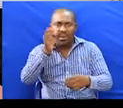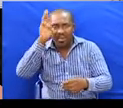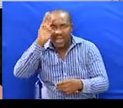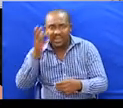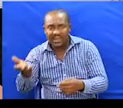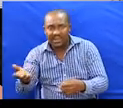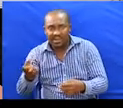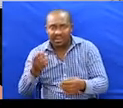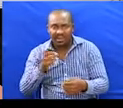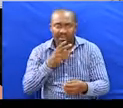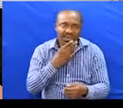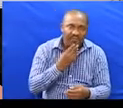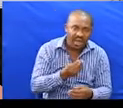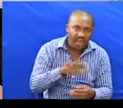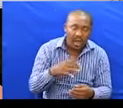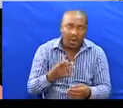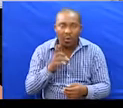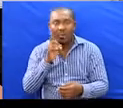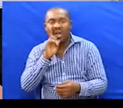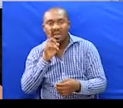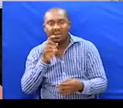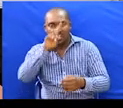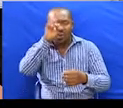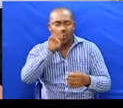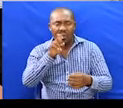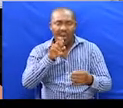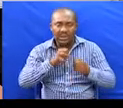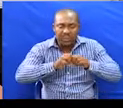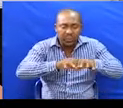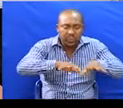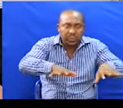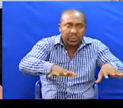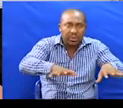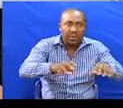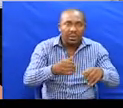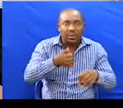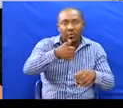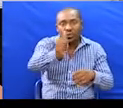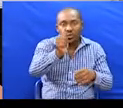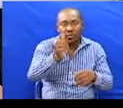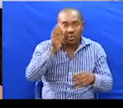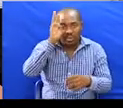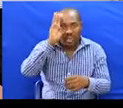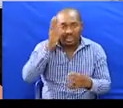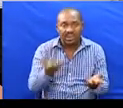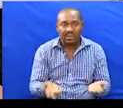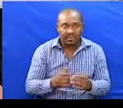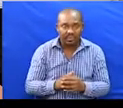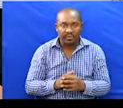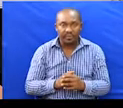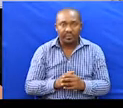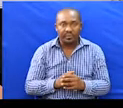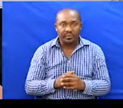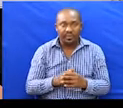maybe, then what happened to you? What happened to your parents until you resemble